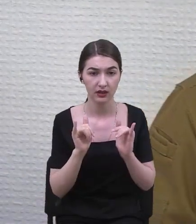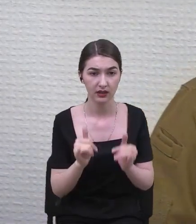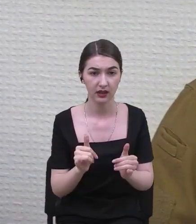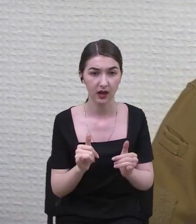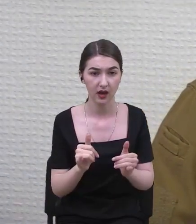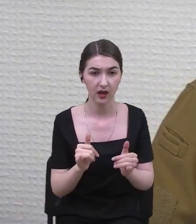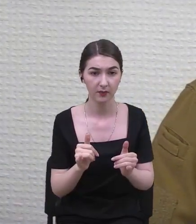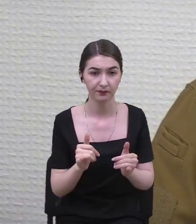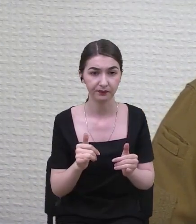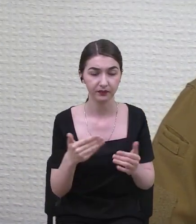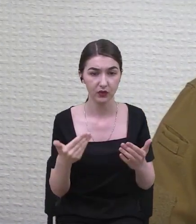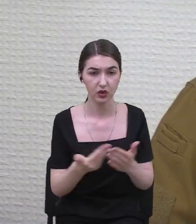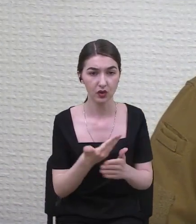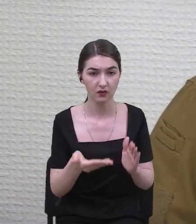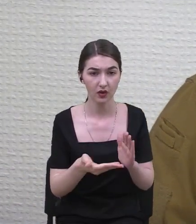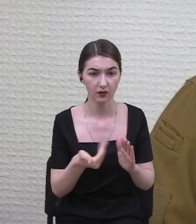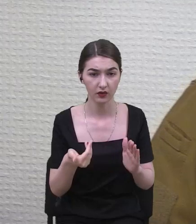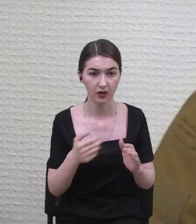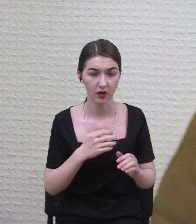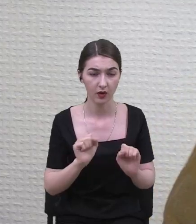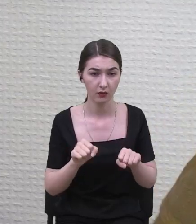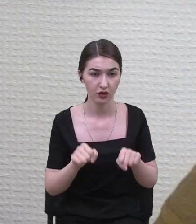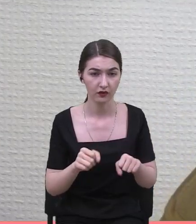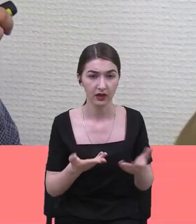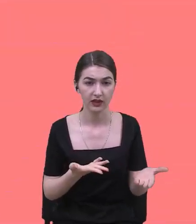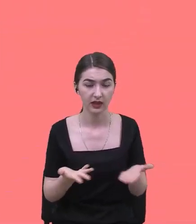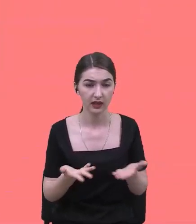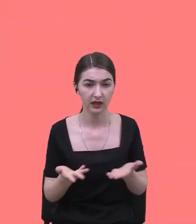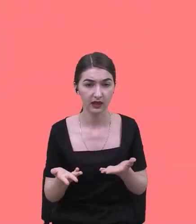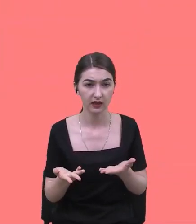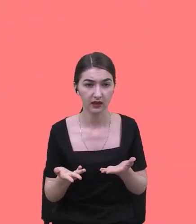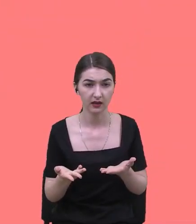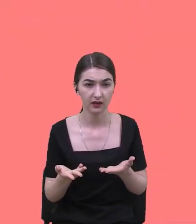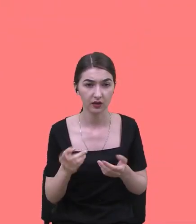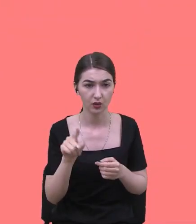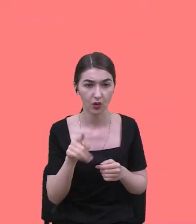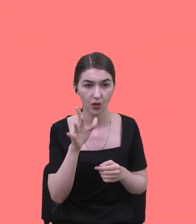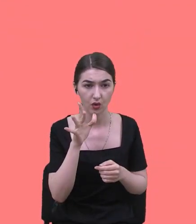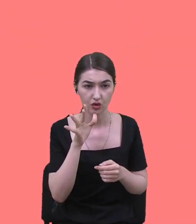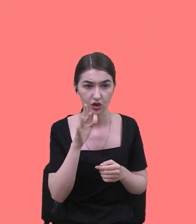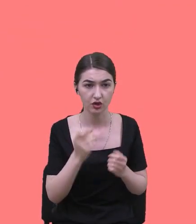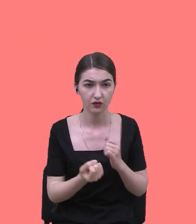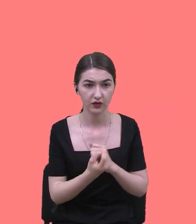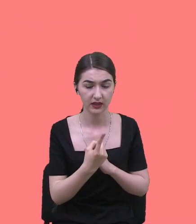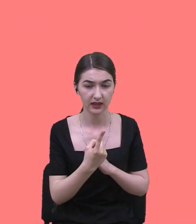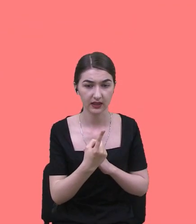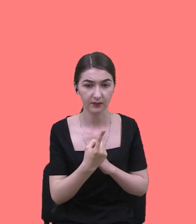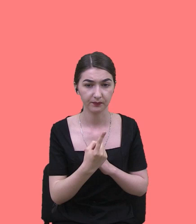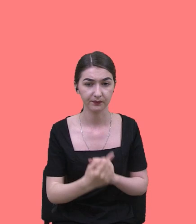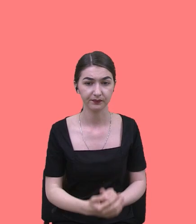emerged since. And so we will go here,